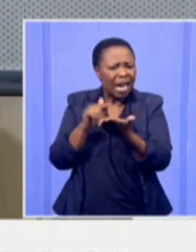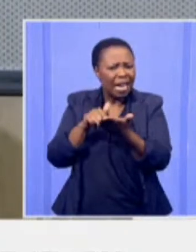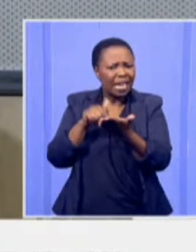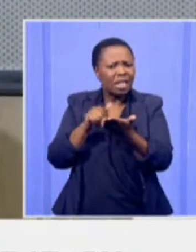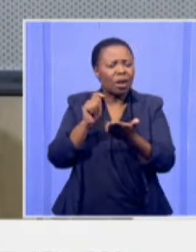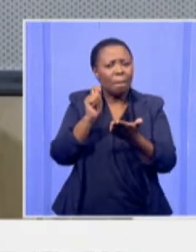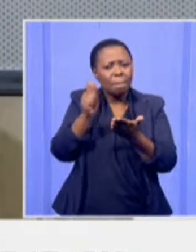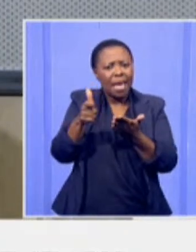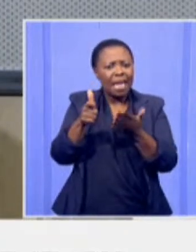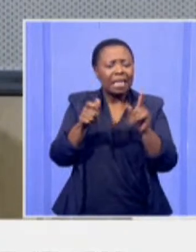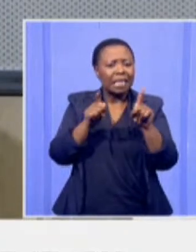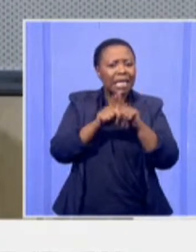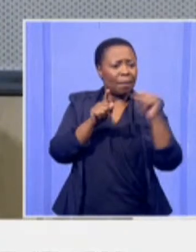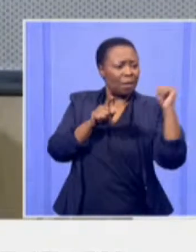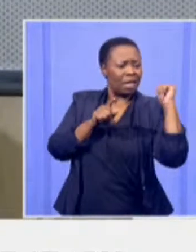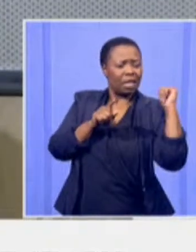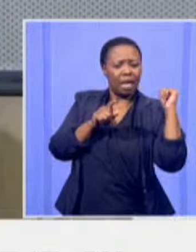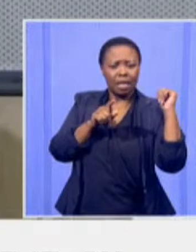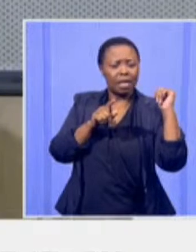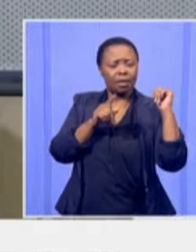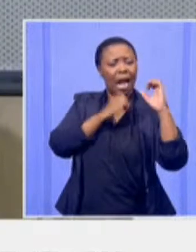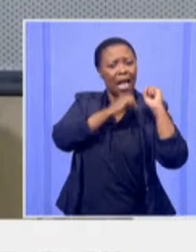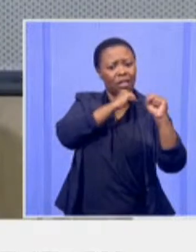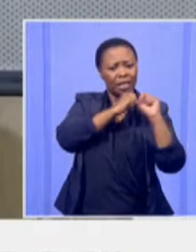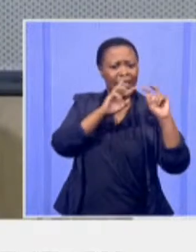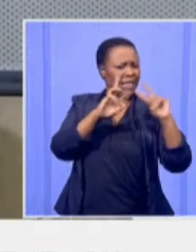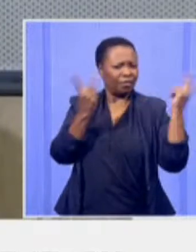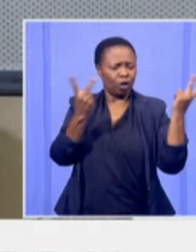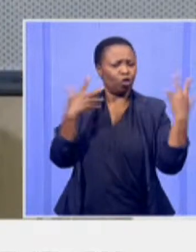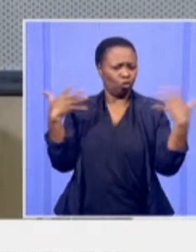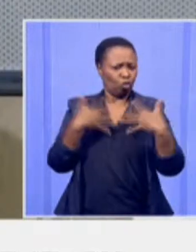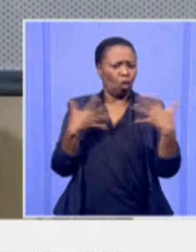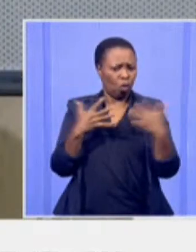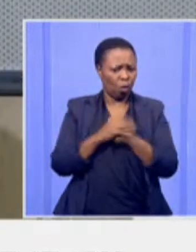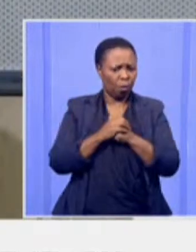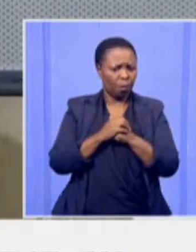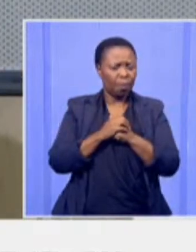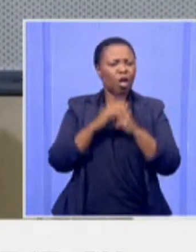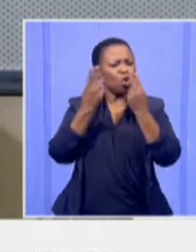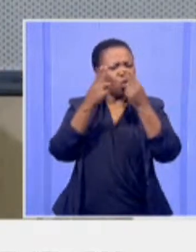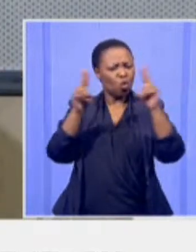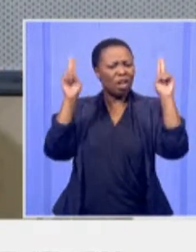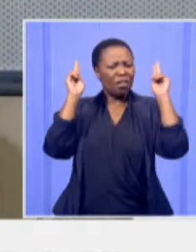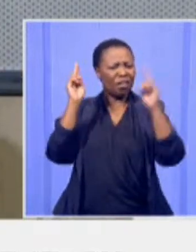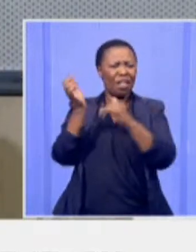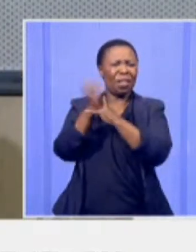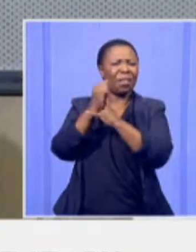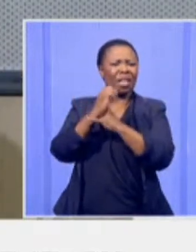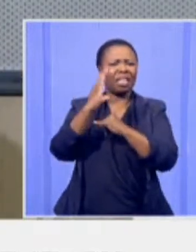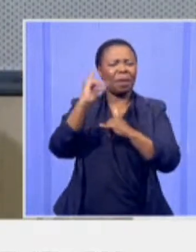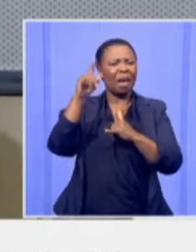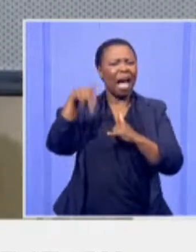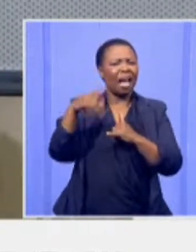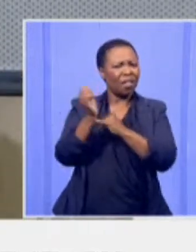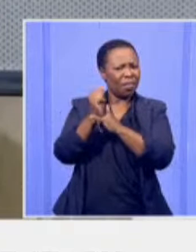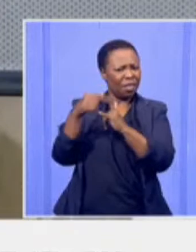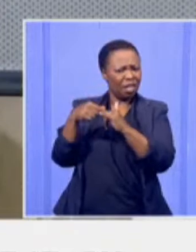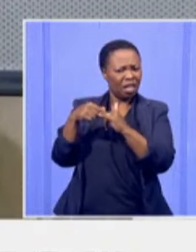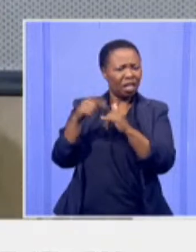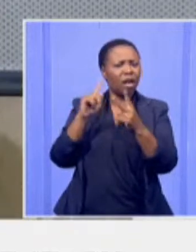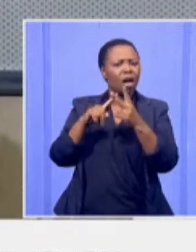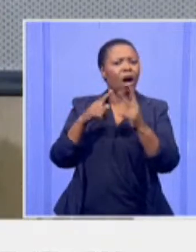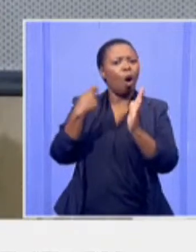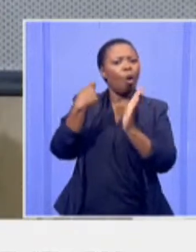year, it's shocking. It's almost close to double. Now the university is ignoring things like CPI, things like cost of